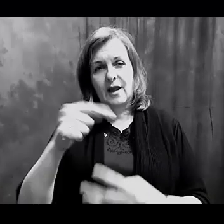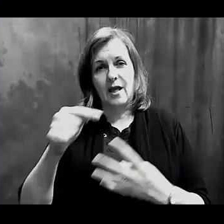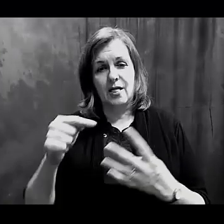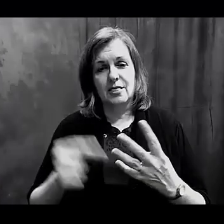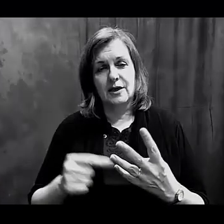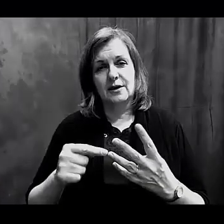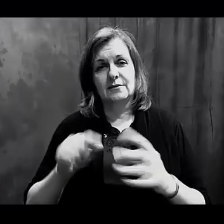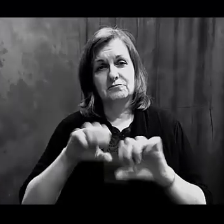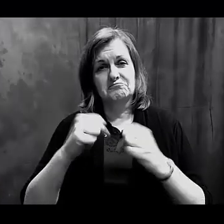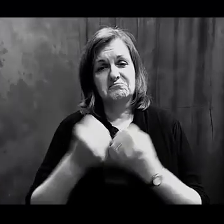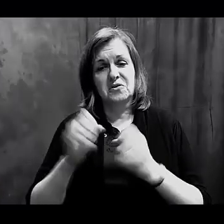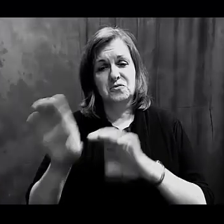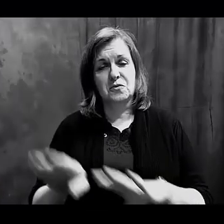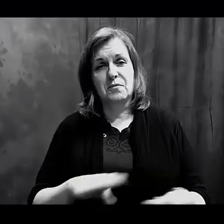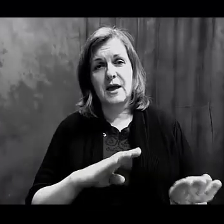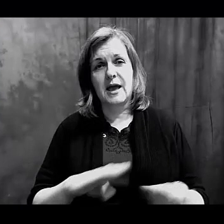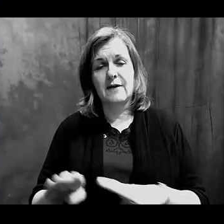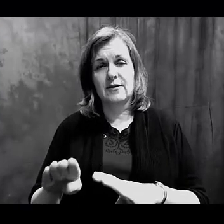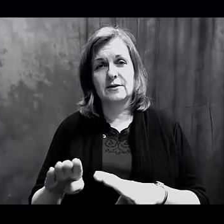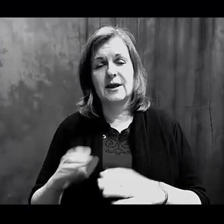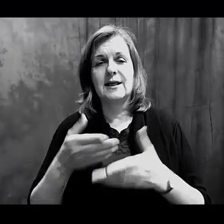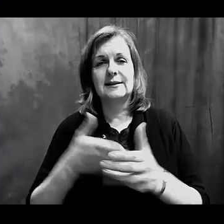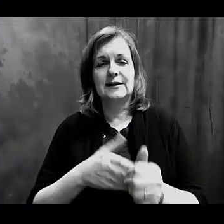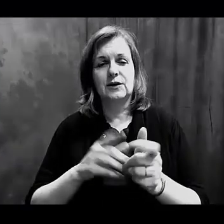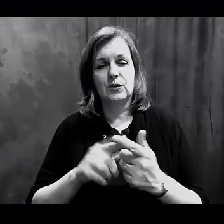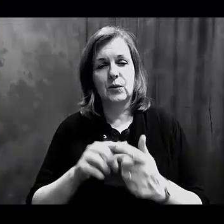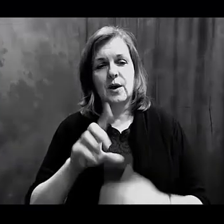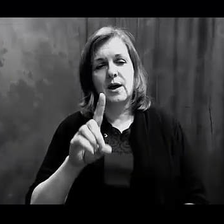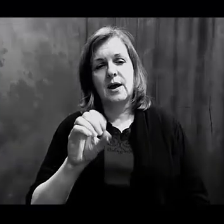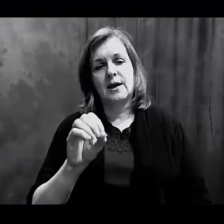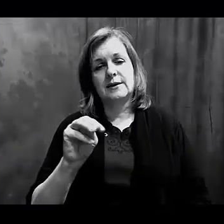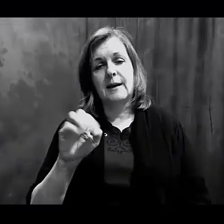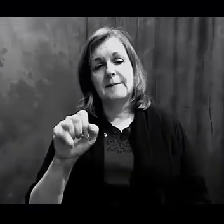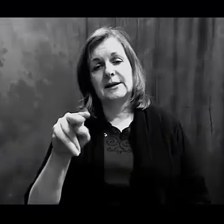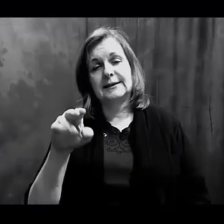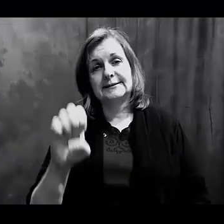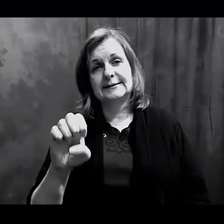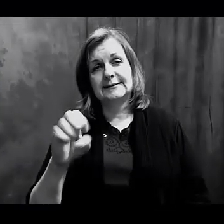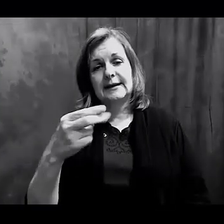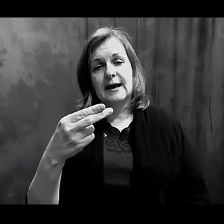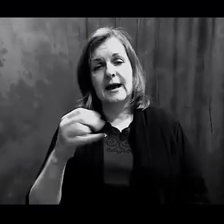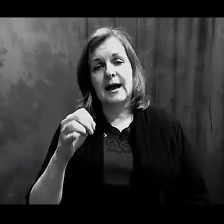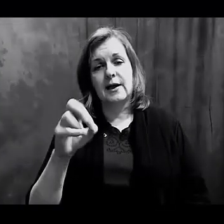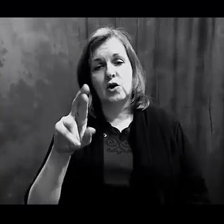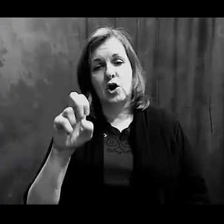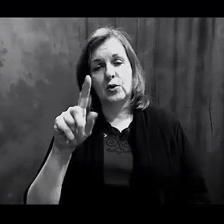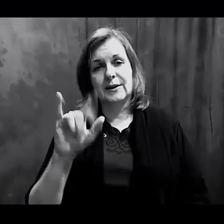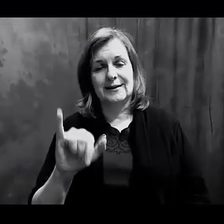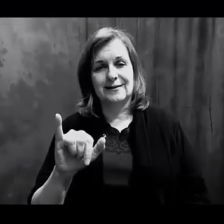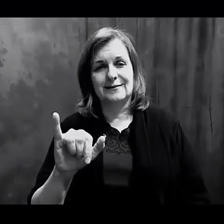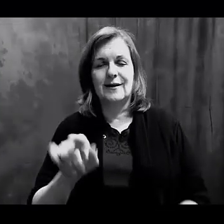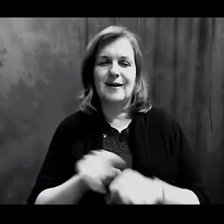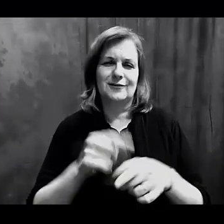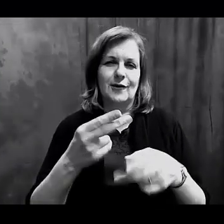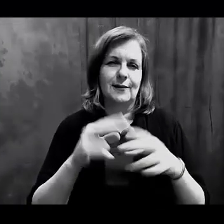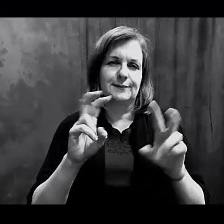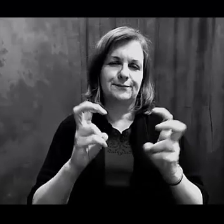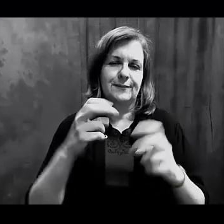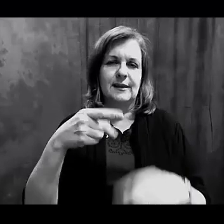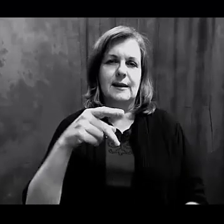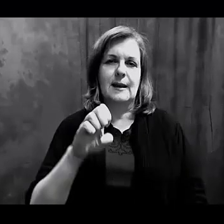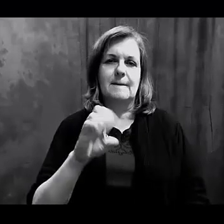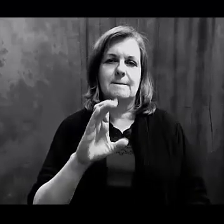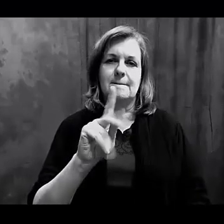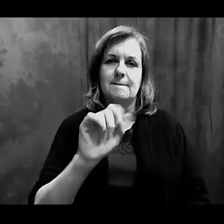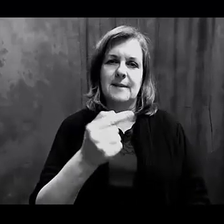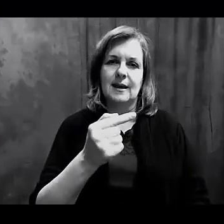of social behaviors often result in what we call dominance hierarchies, and, you know, loosely phrased as pecking